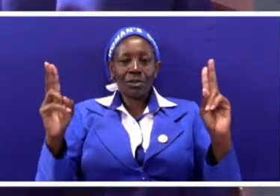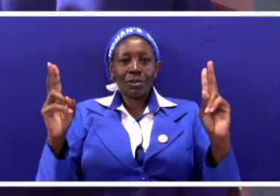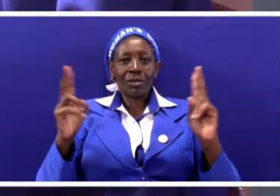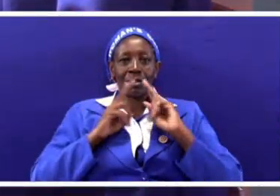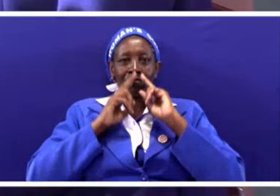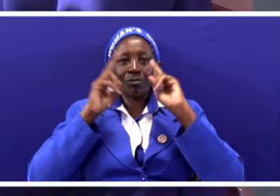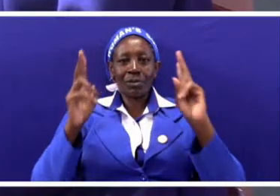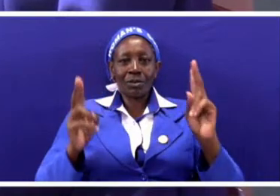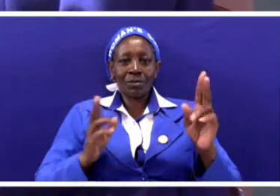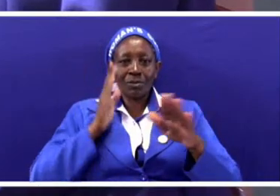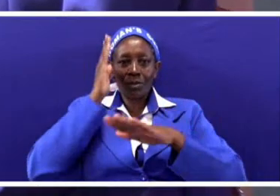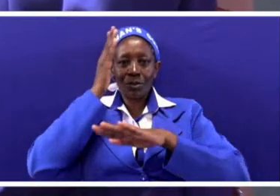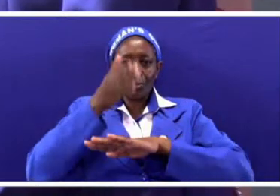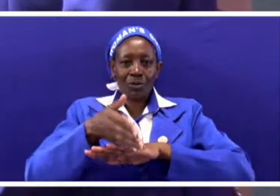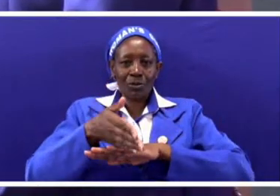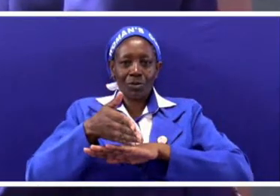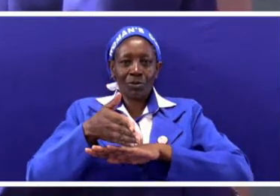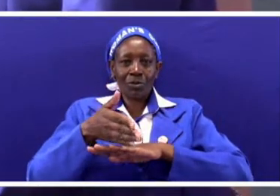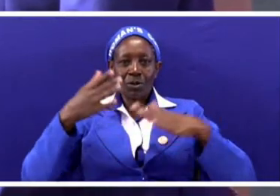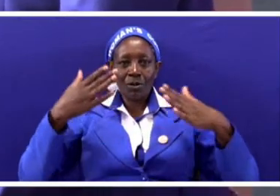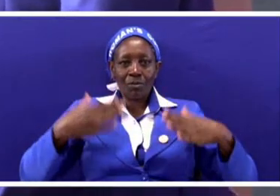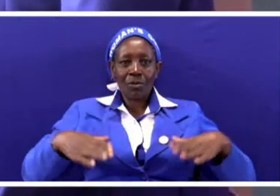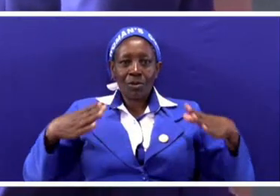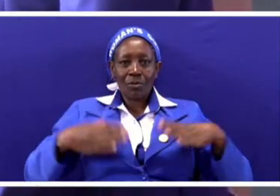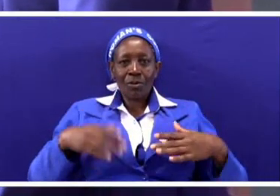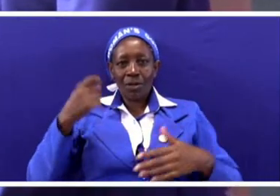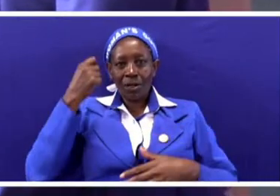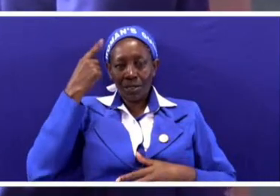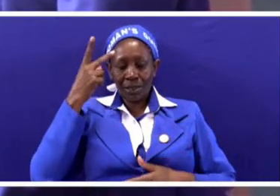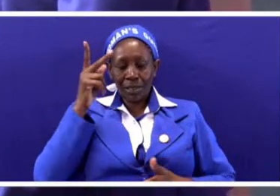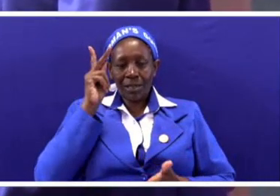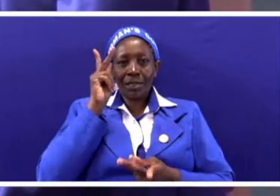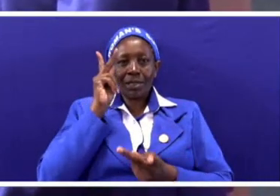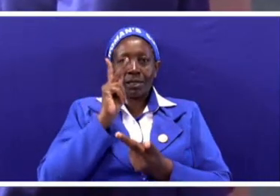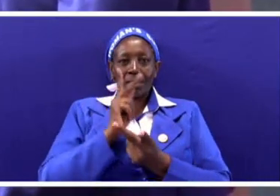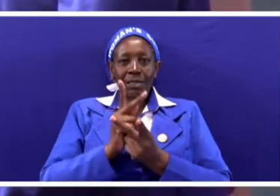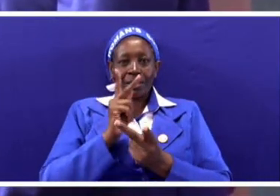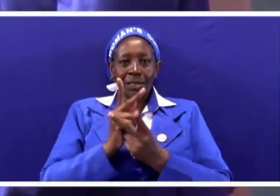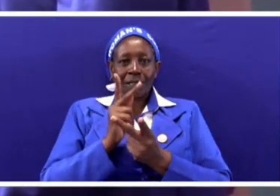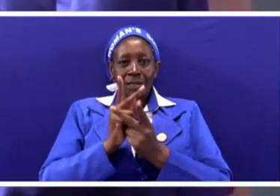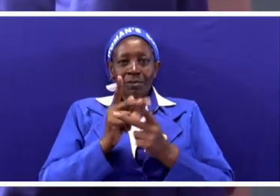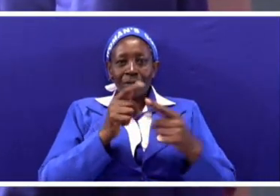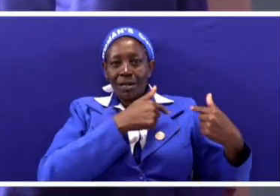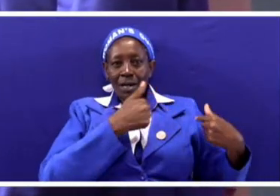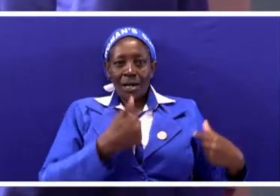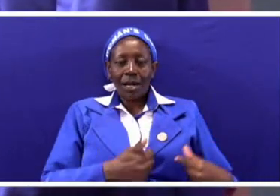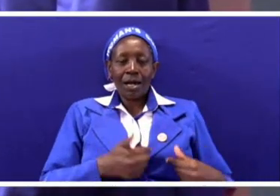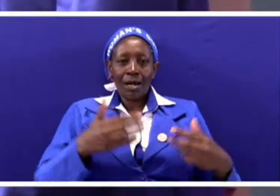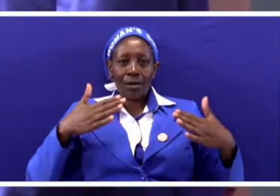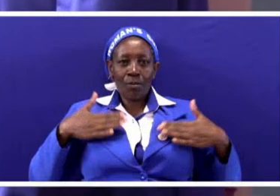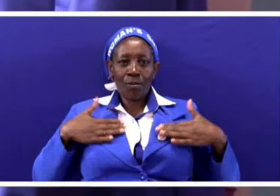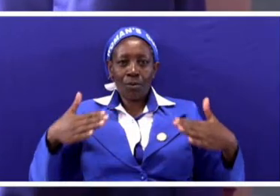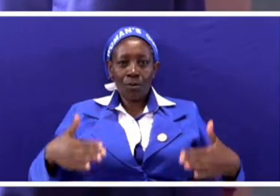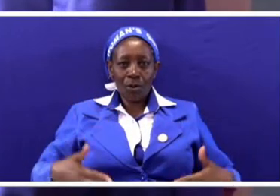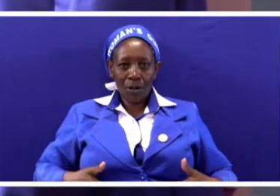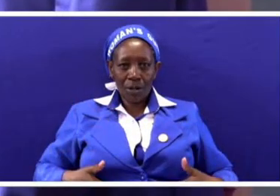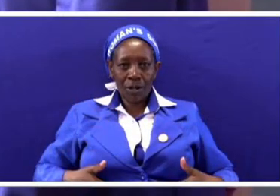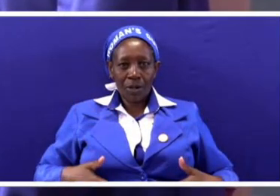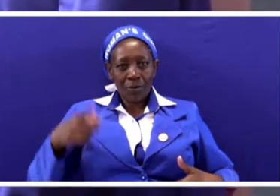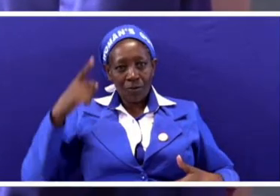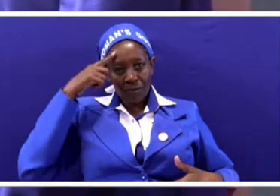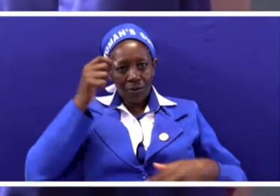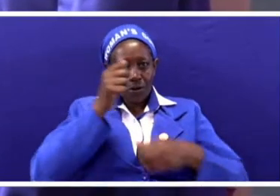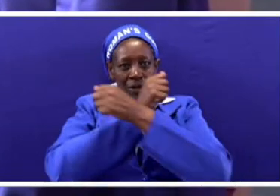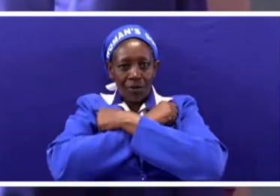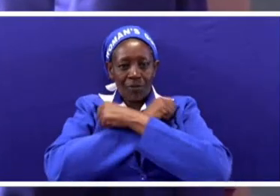beyond human understanding. Keep your hearts, your minds, your bodies in love for Jesus Christ.